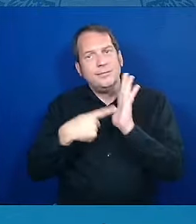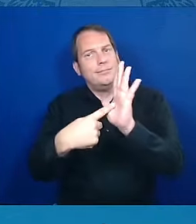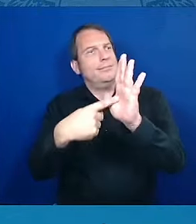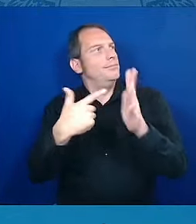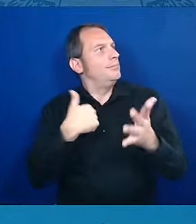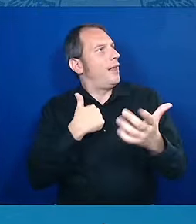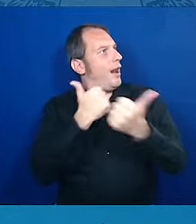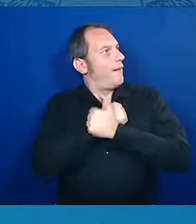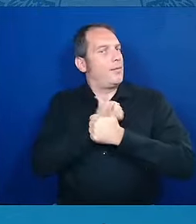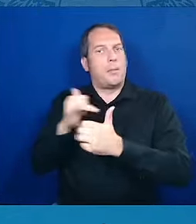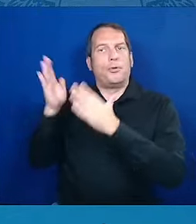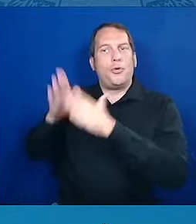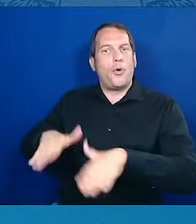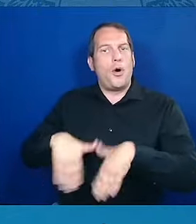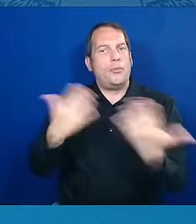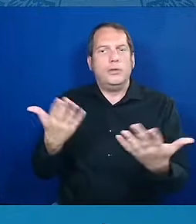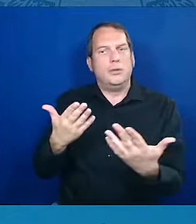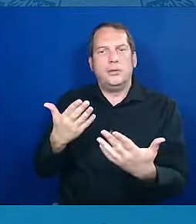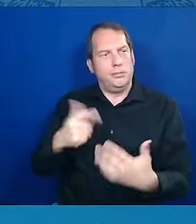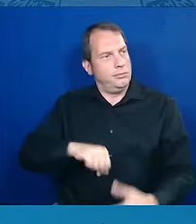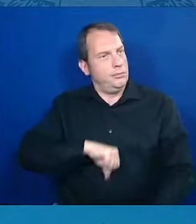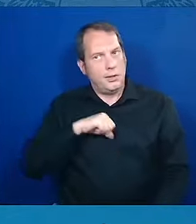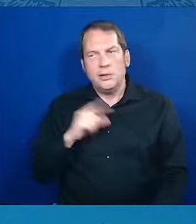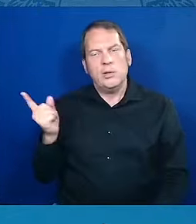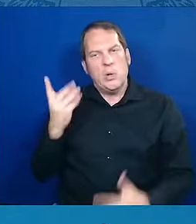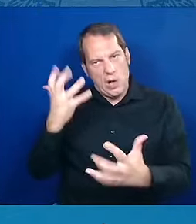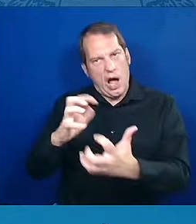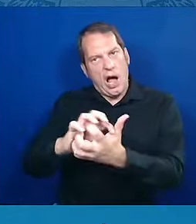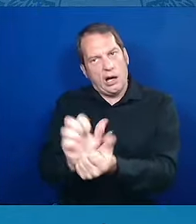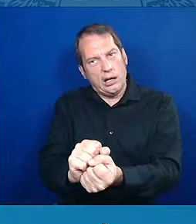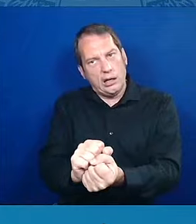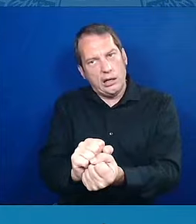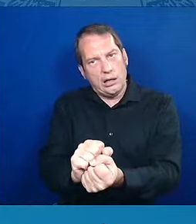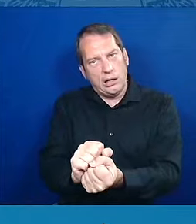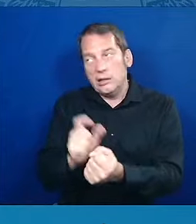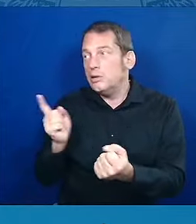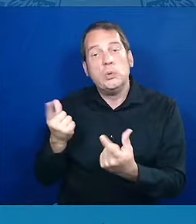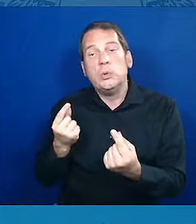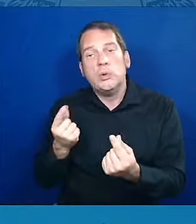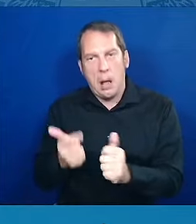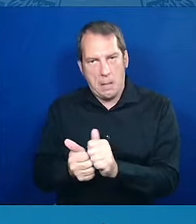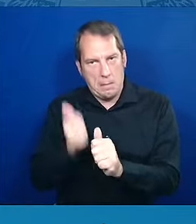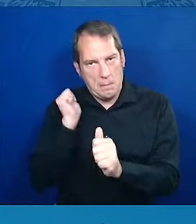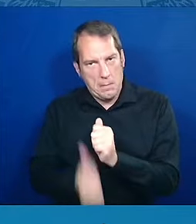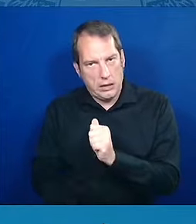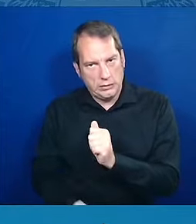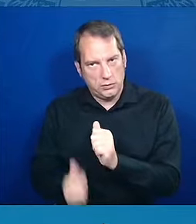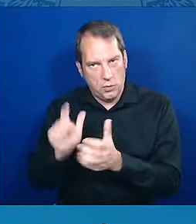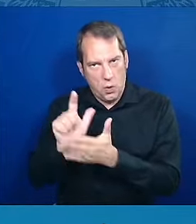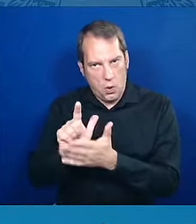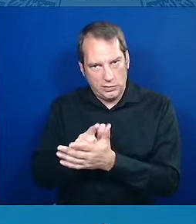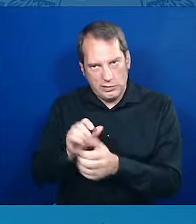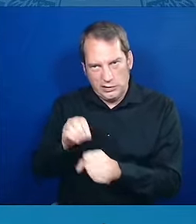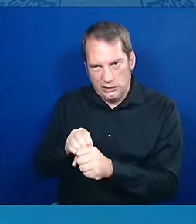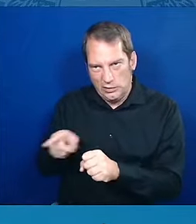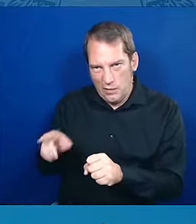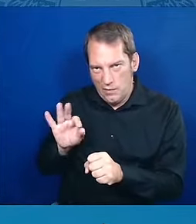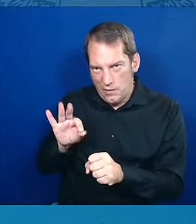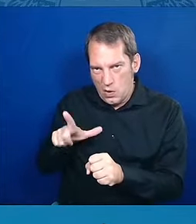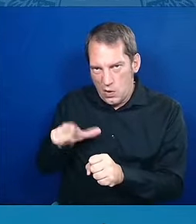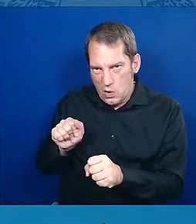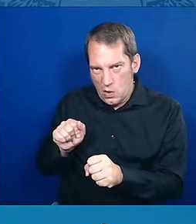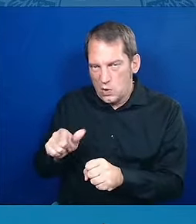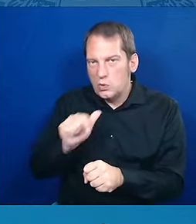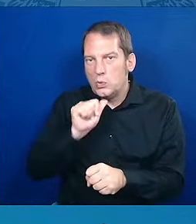They pass so-called don't say gay laws. Now I have to tell you, so many of you may